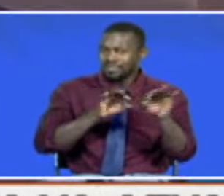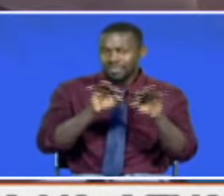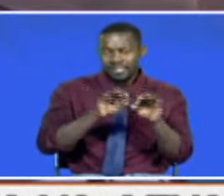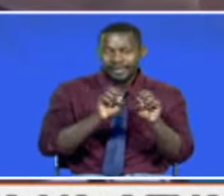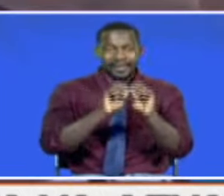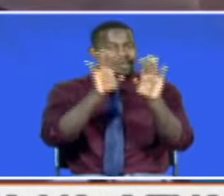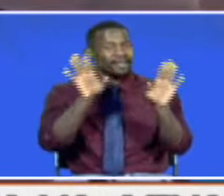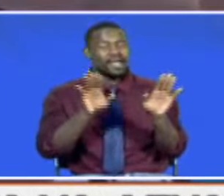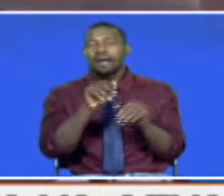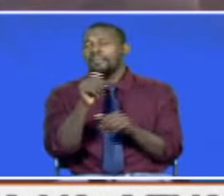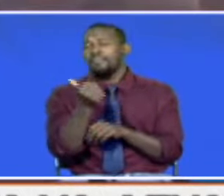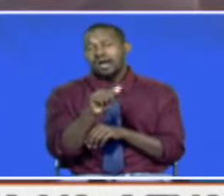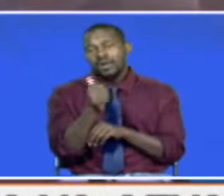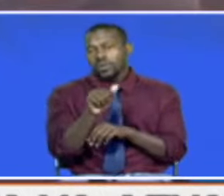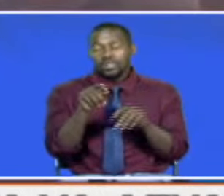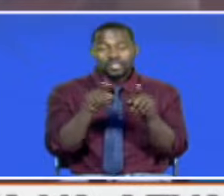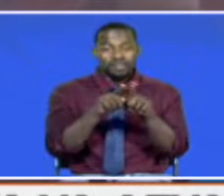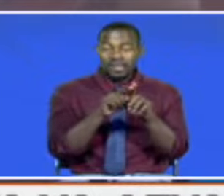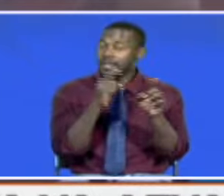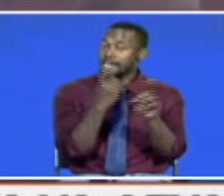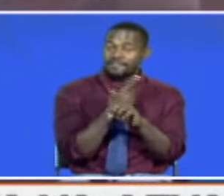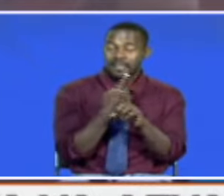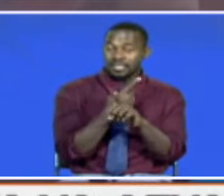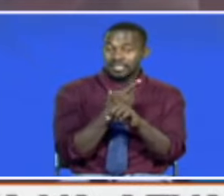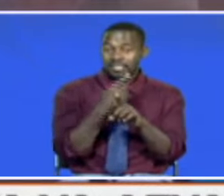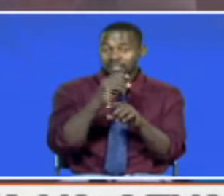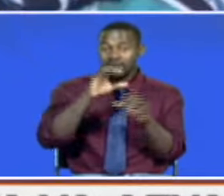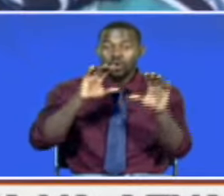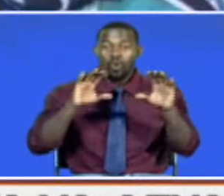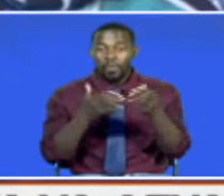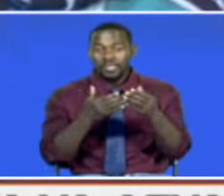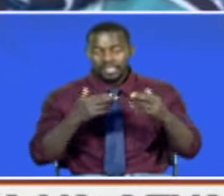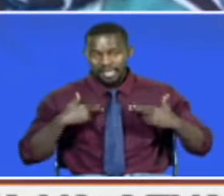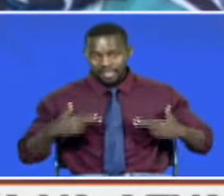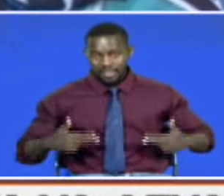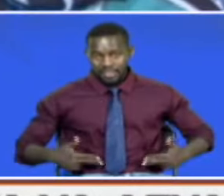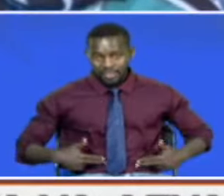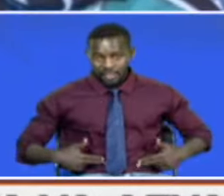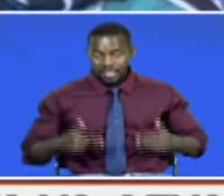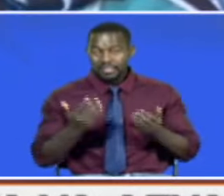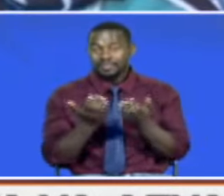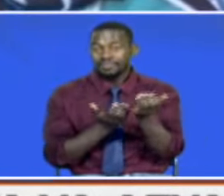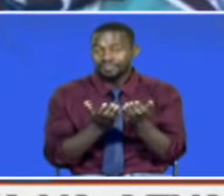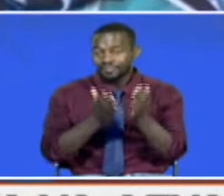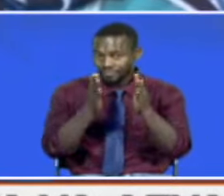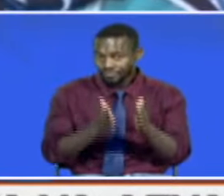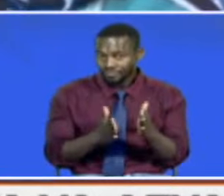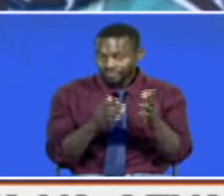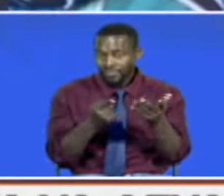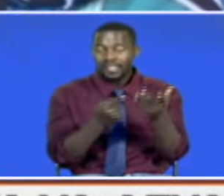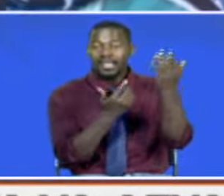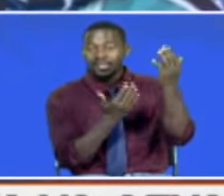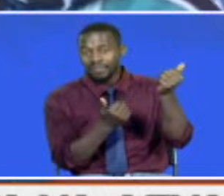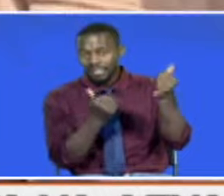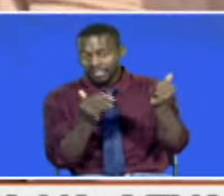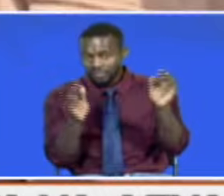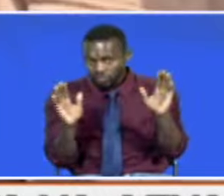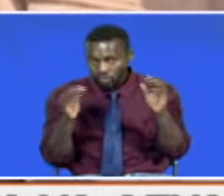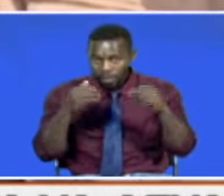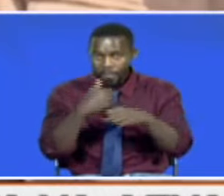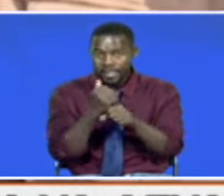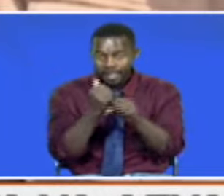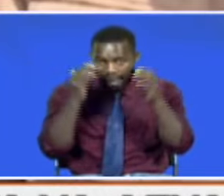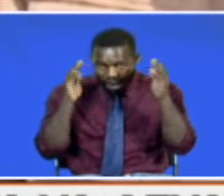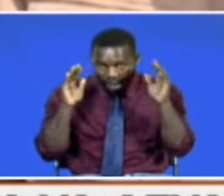hayajakuwepo na sasa wahudumu wa afya wa mashinani, yani community health promoters, wametakiwa kuwa mabalozi wa usajili wa Wakenya. It